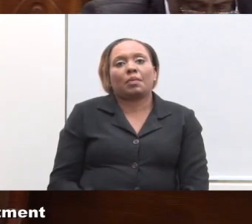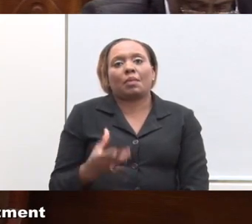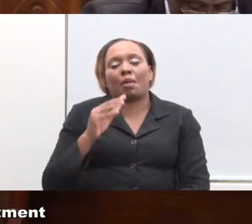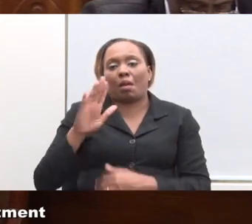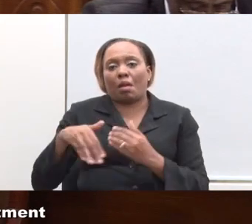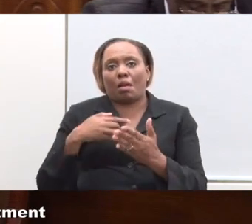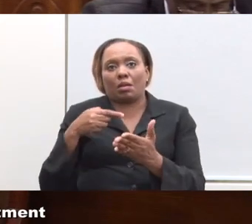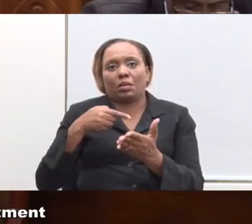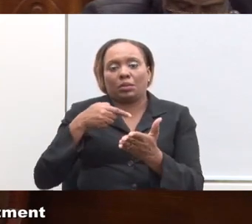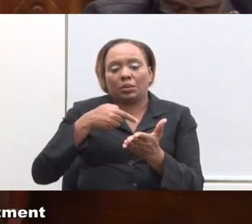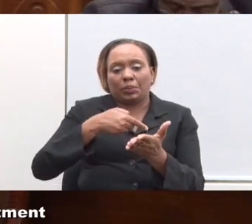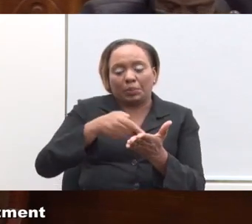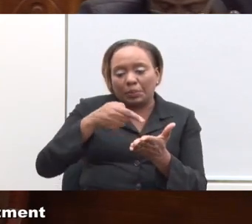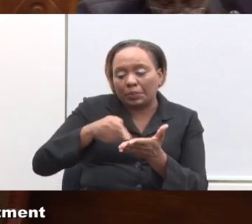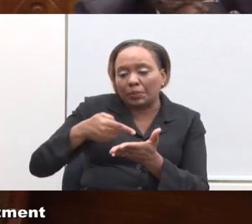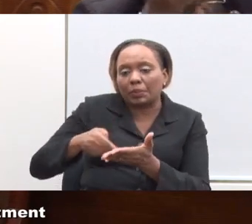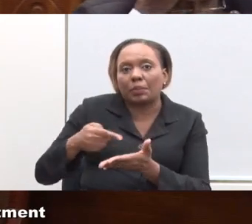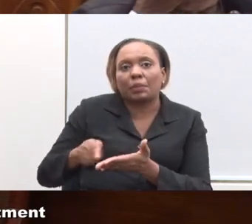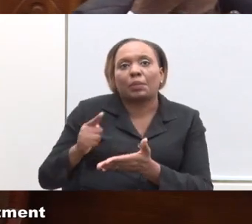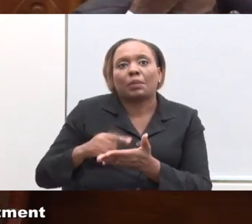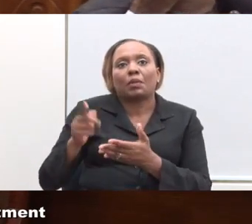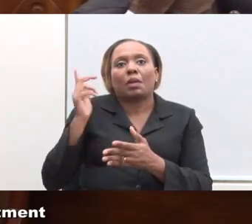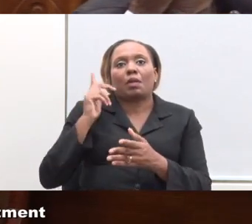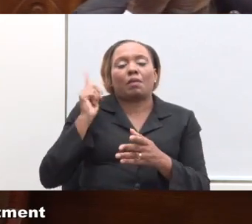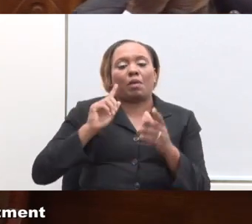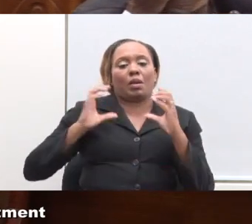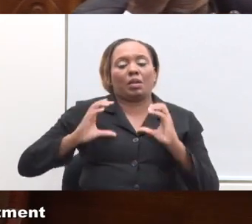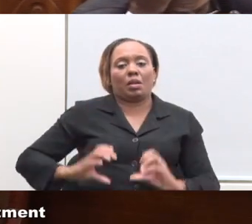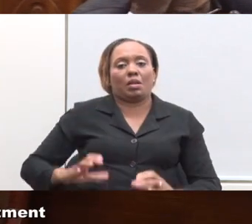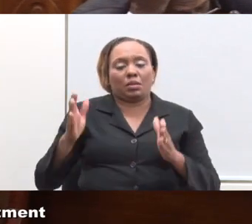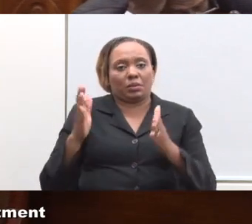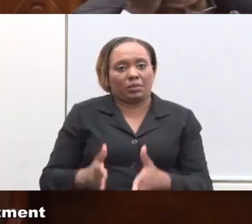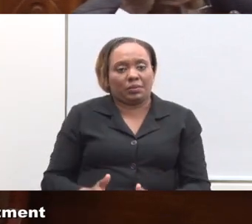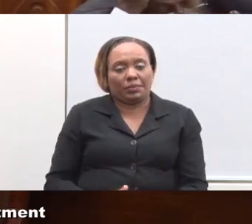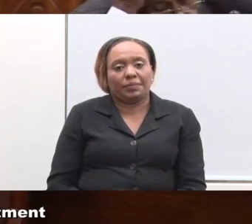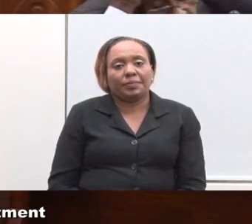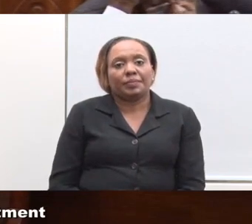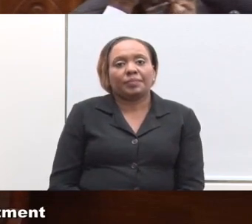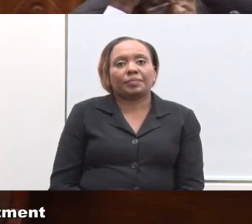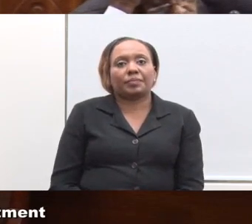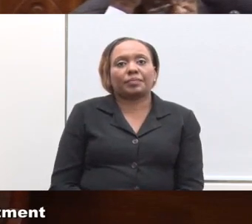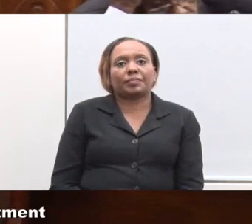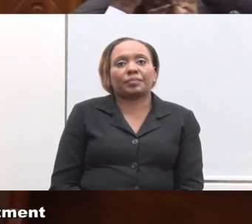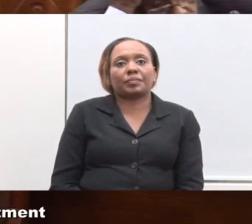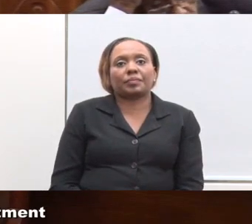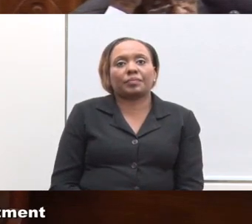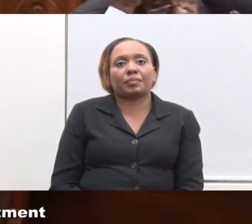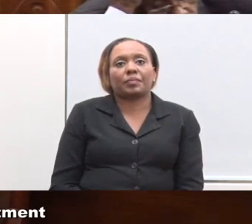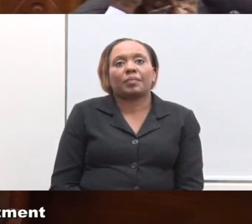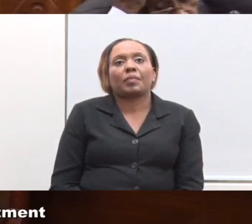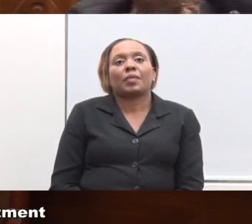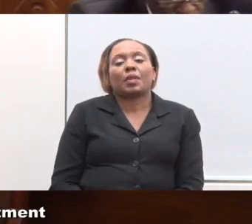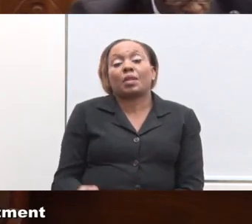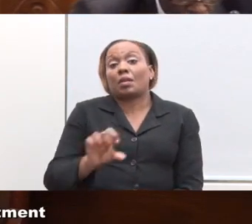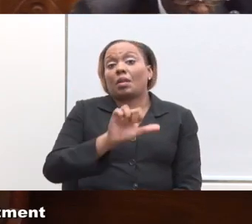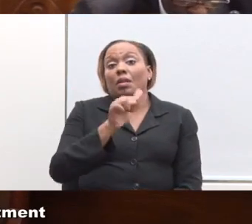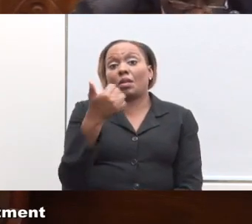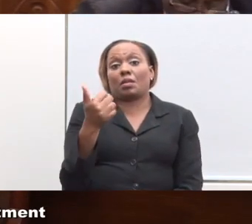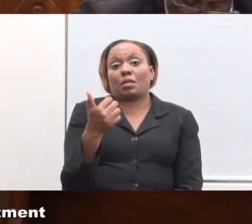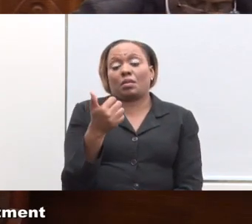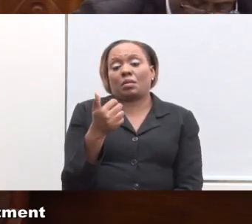made to its client class that has not happened for a while. But there is another $10 million, Mr.